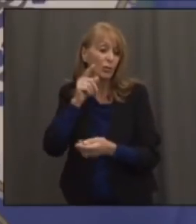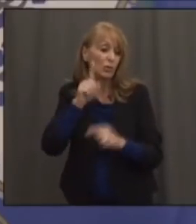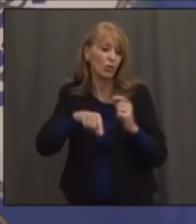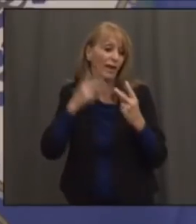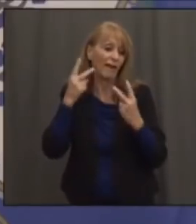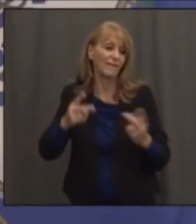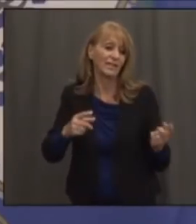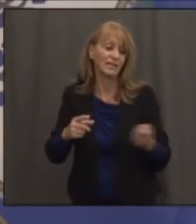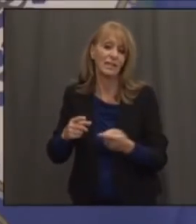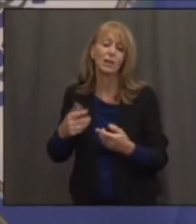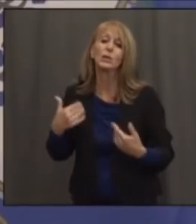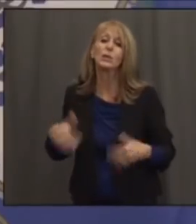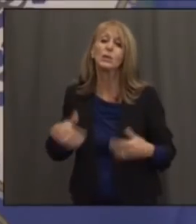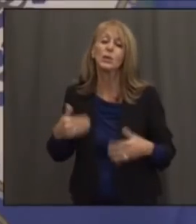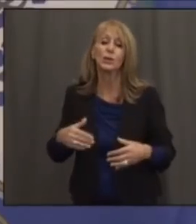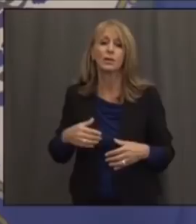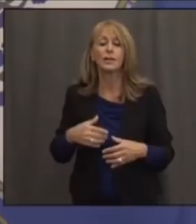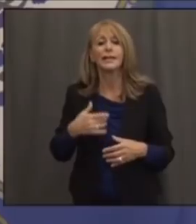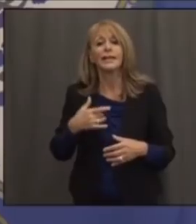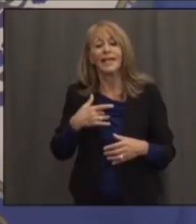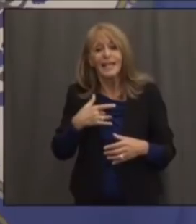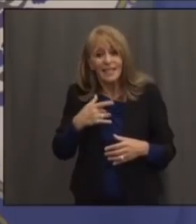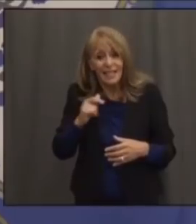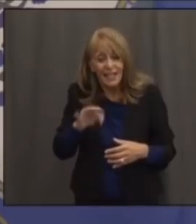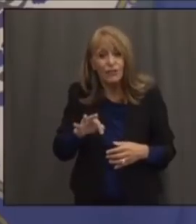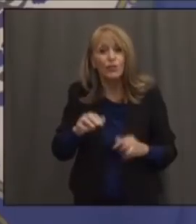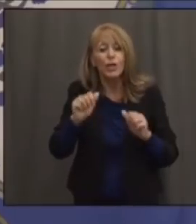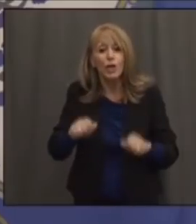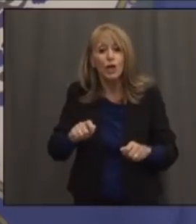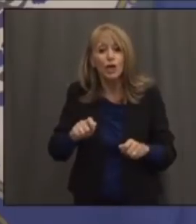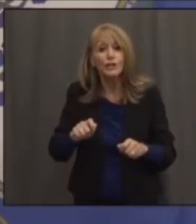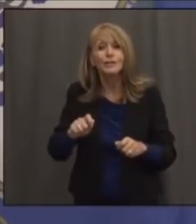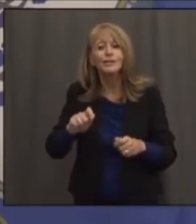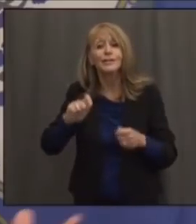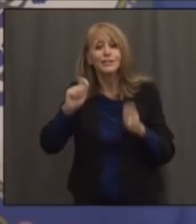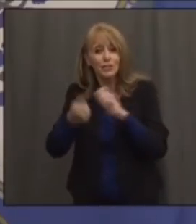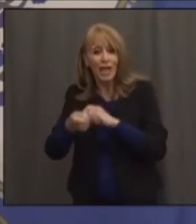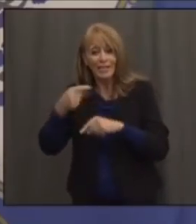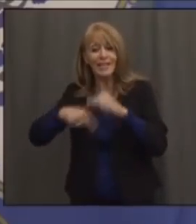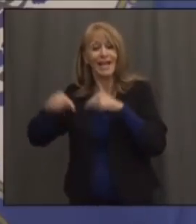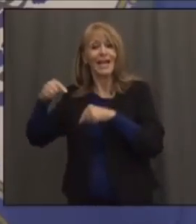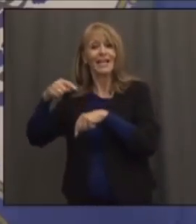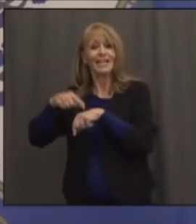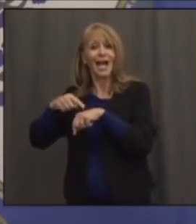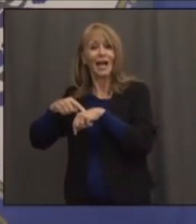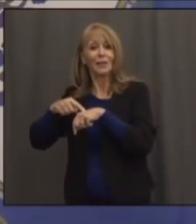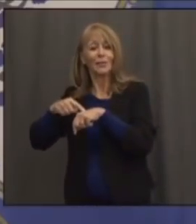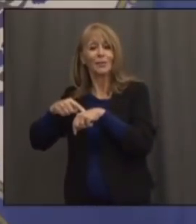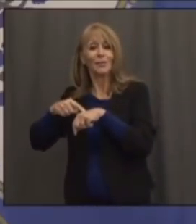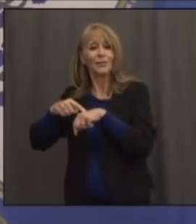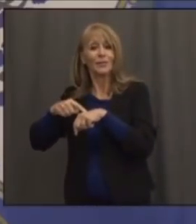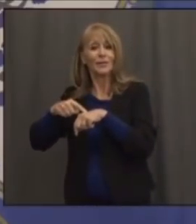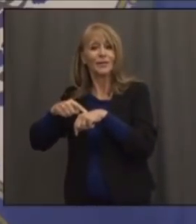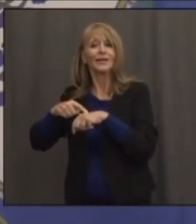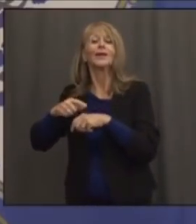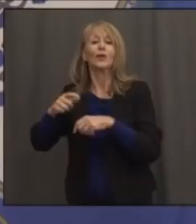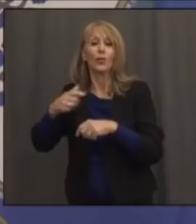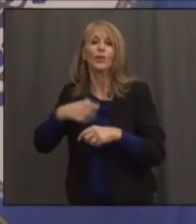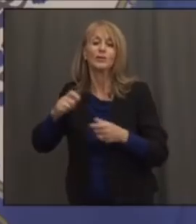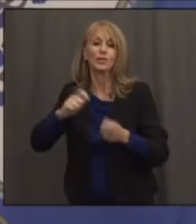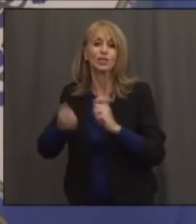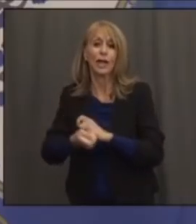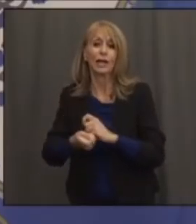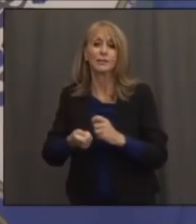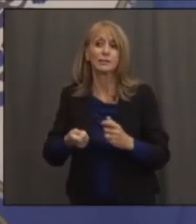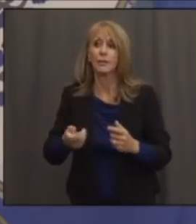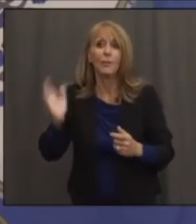if we had a chance to do things differently, we would have addressed that sooner. Not that there were a lot of masks around at that point, not that we were able to